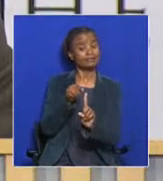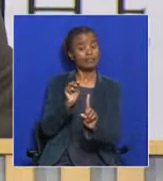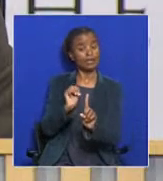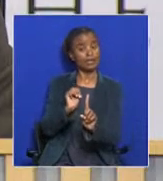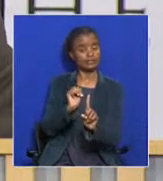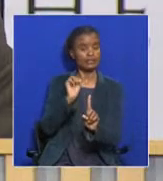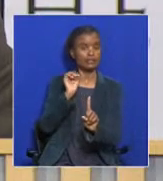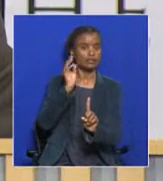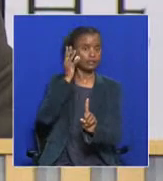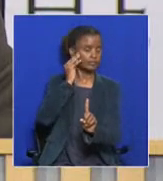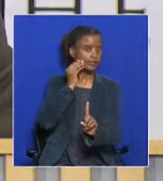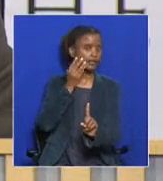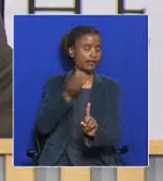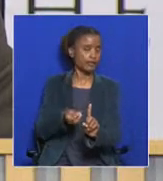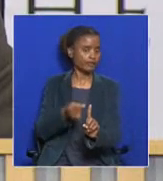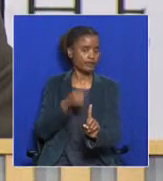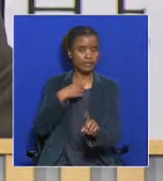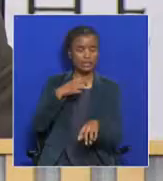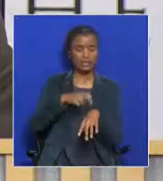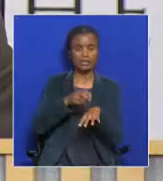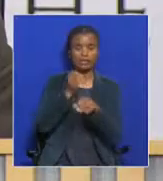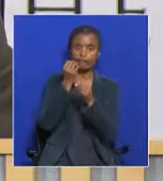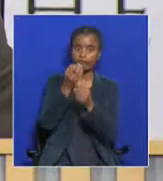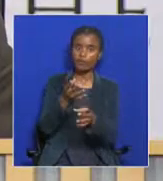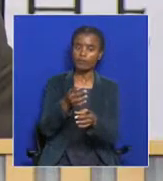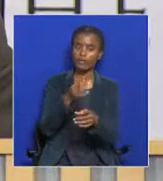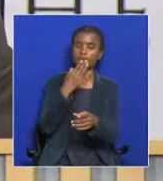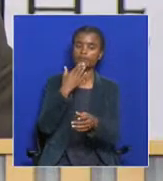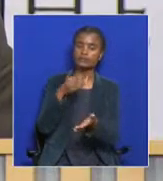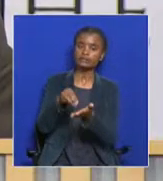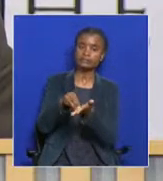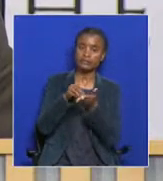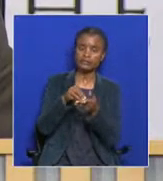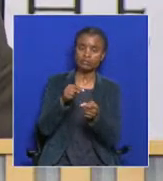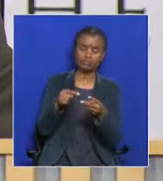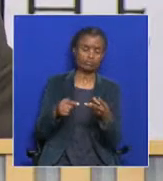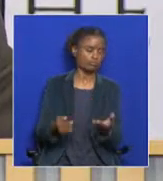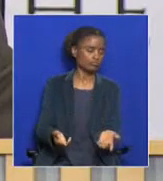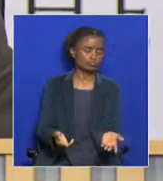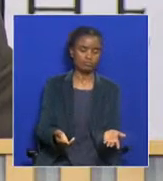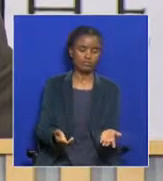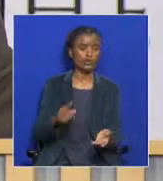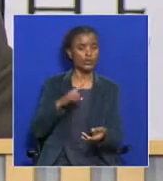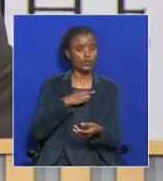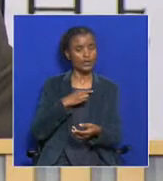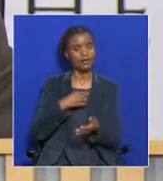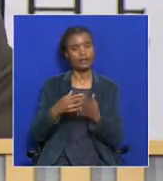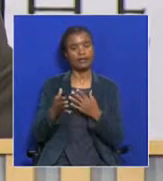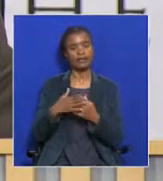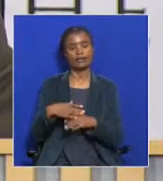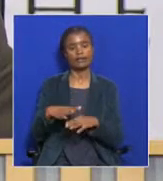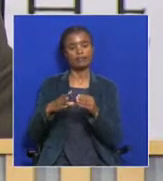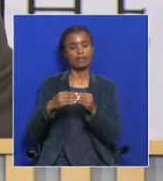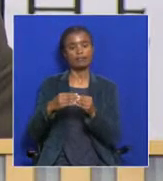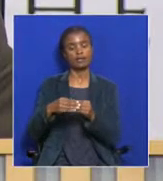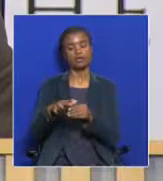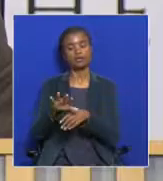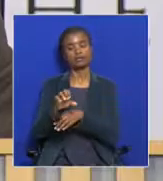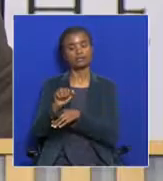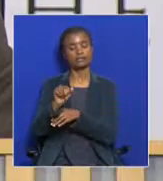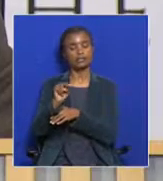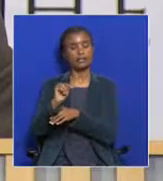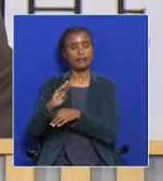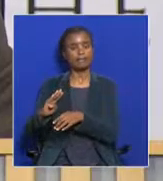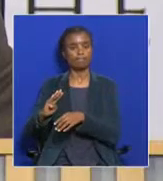to inform him of such. Any SANEP member knows, or any detective knows, you going out to a scene, you ought to be